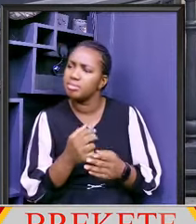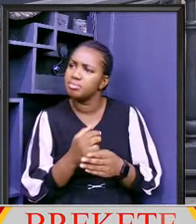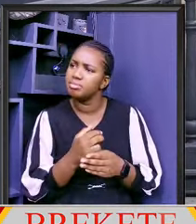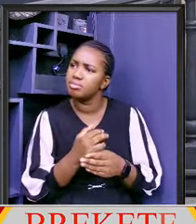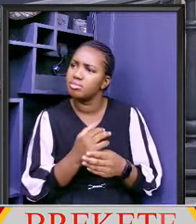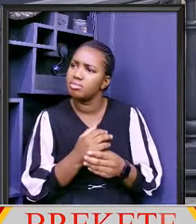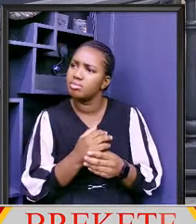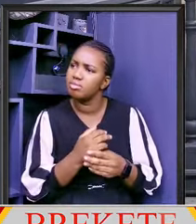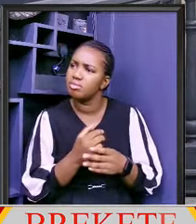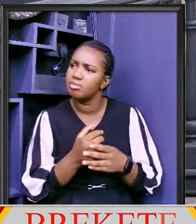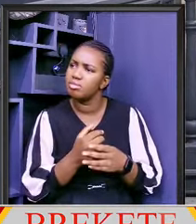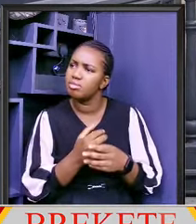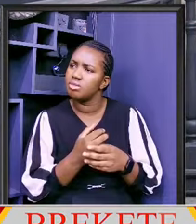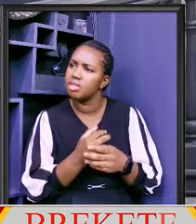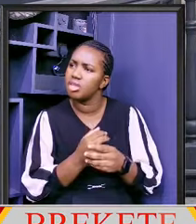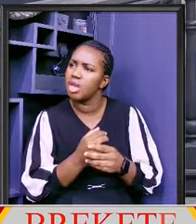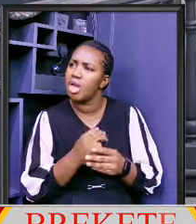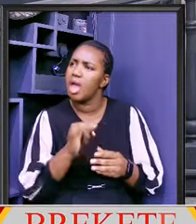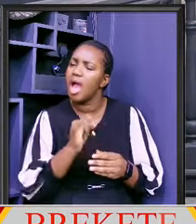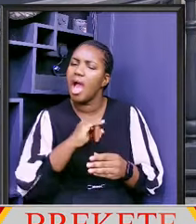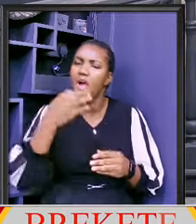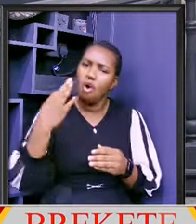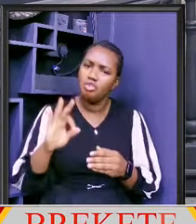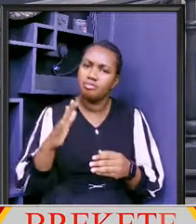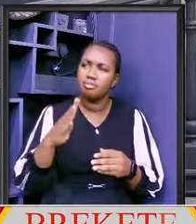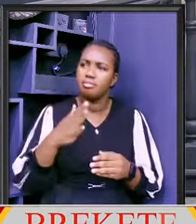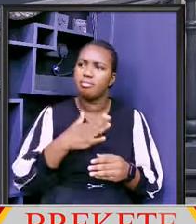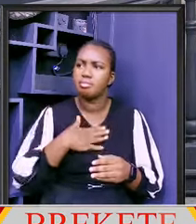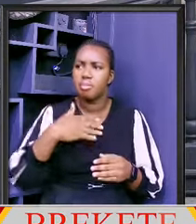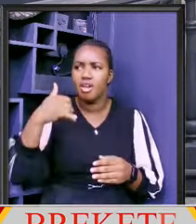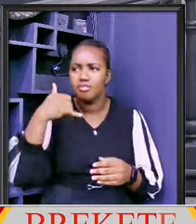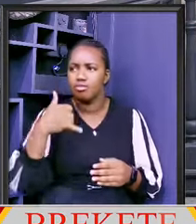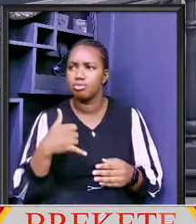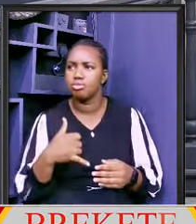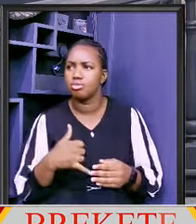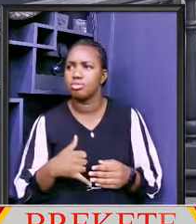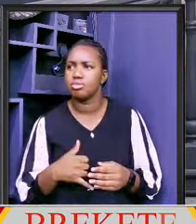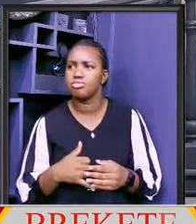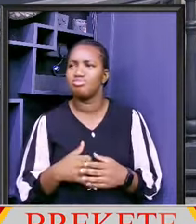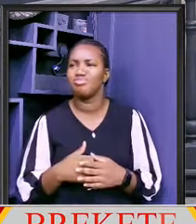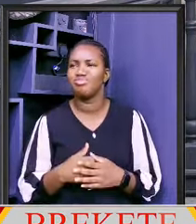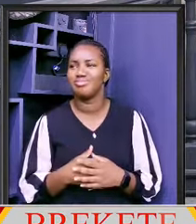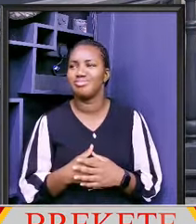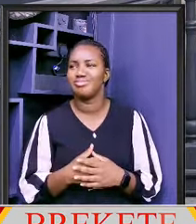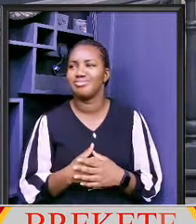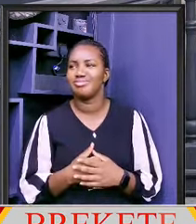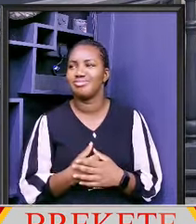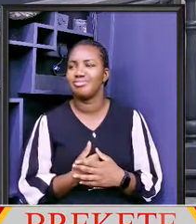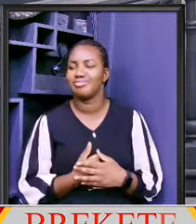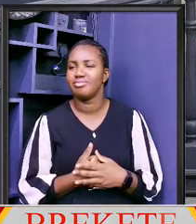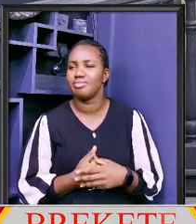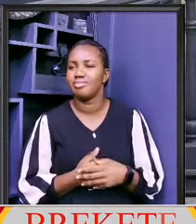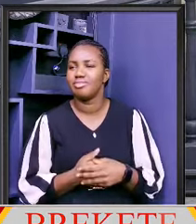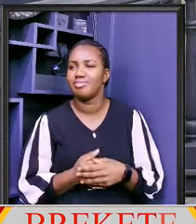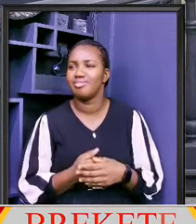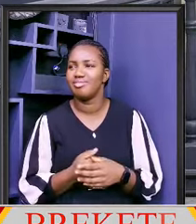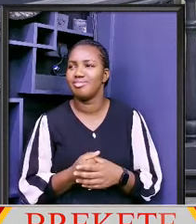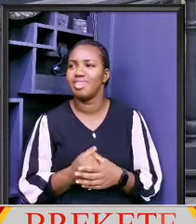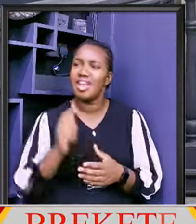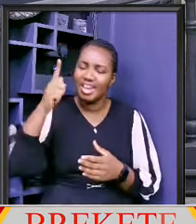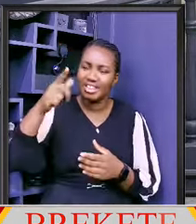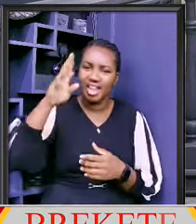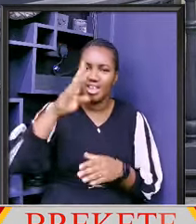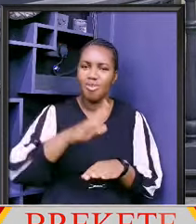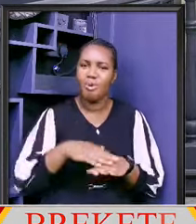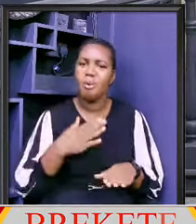what I off my phone because thank God that I get that opportunity to off his phone. Mm. So later, he called